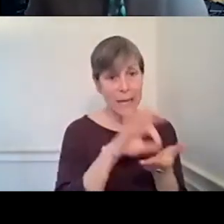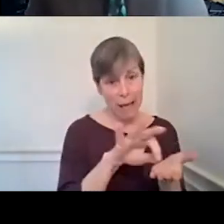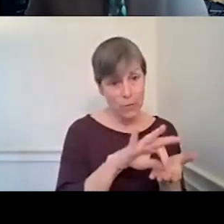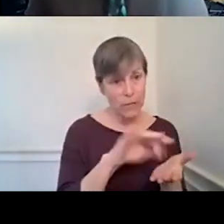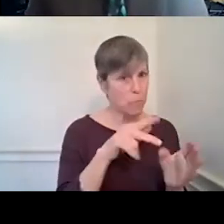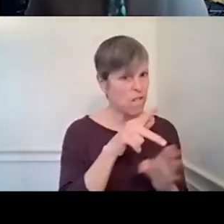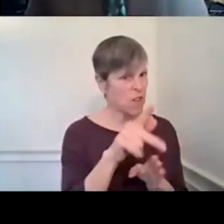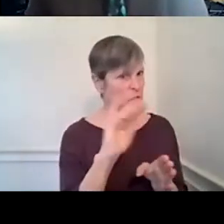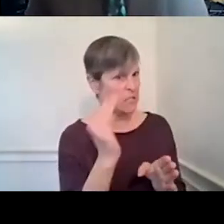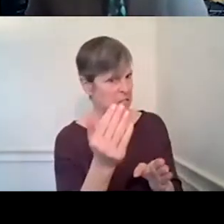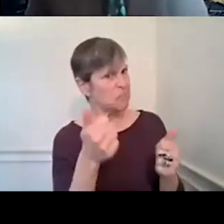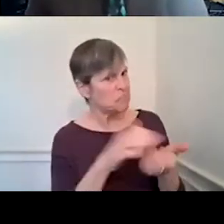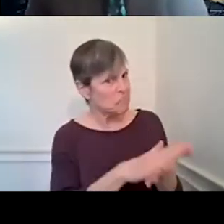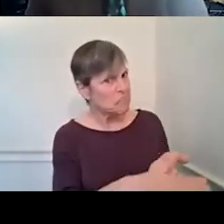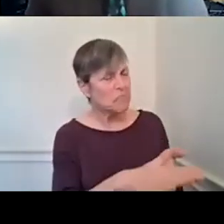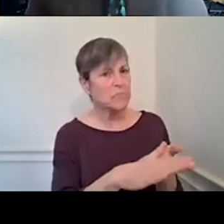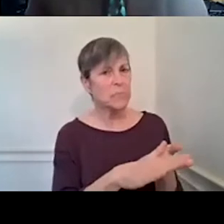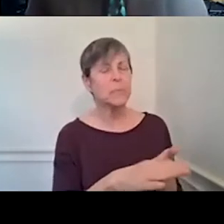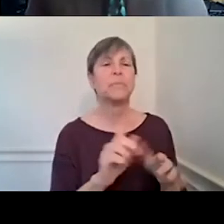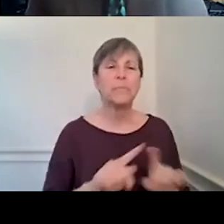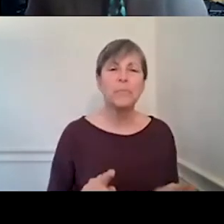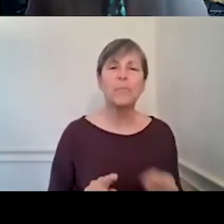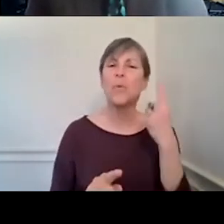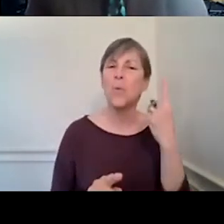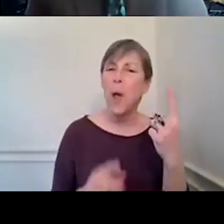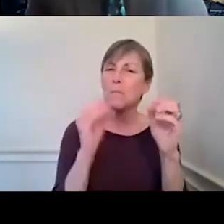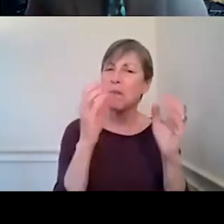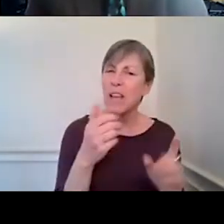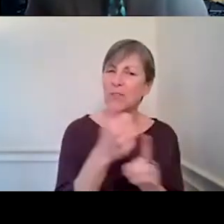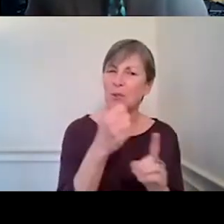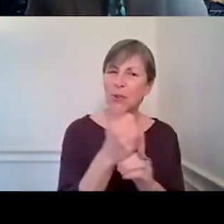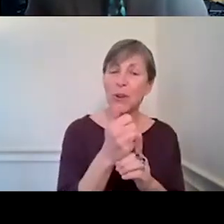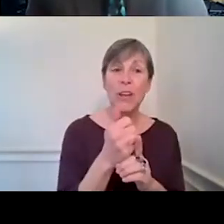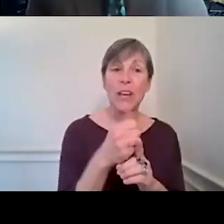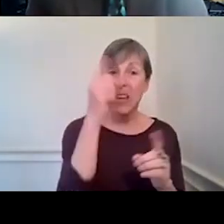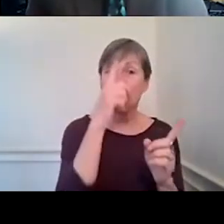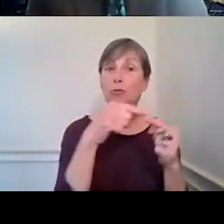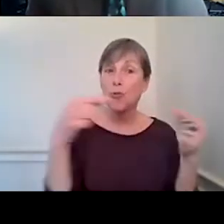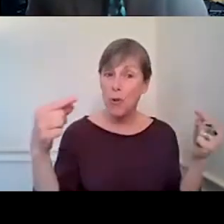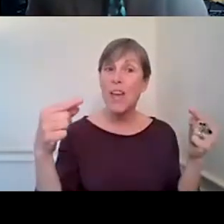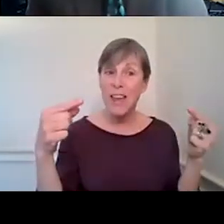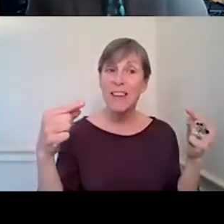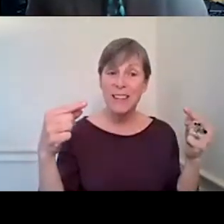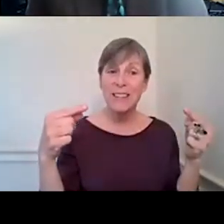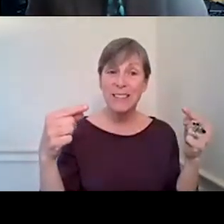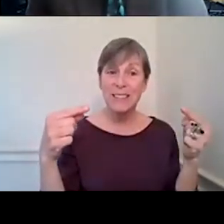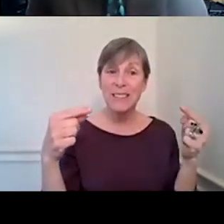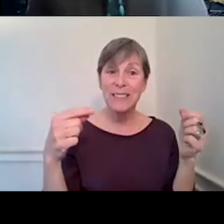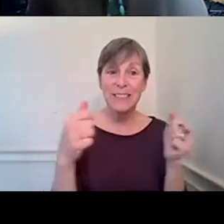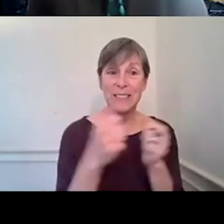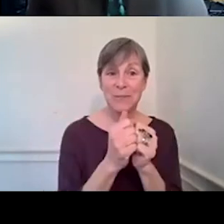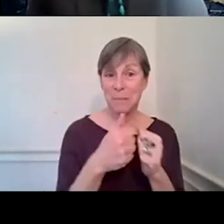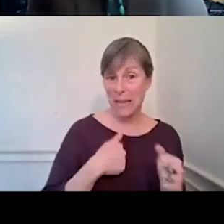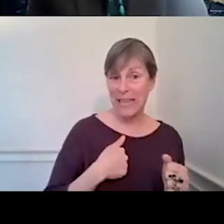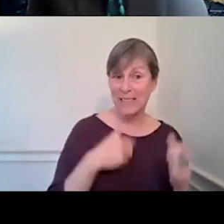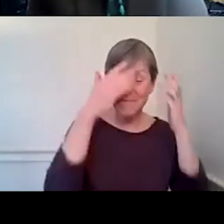profession. However, I had one particular professor that disagreed with my own thought, and